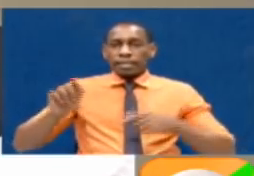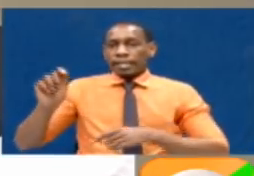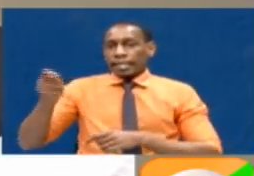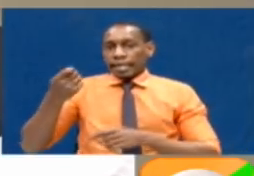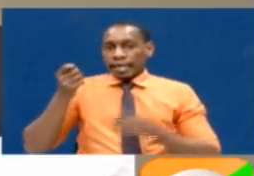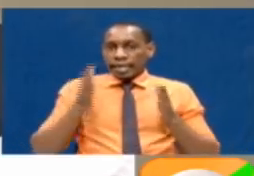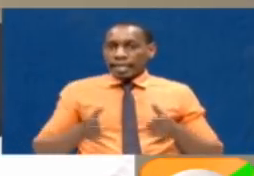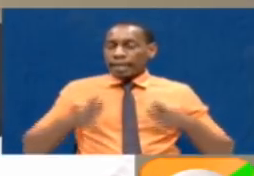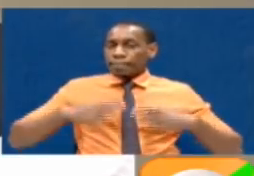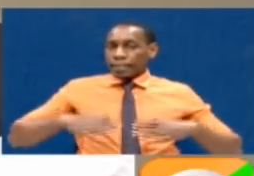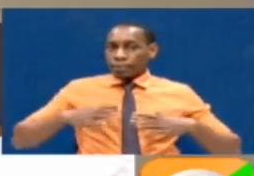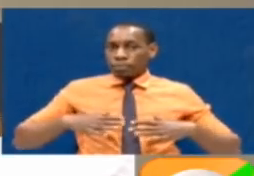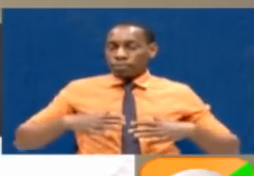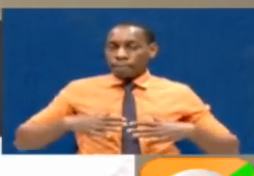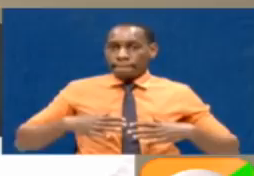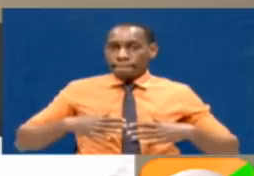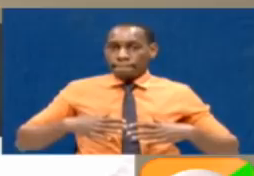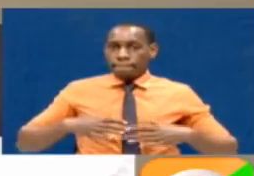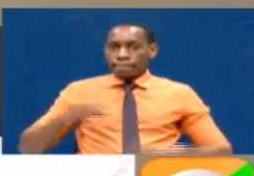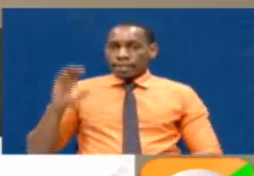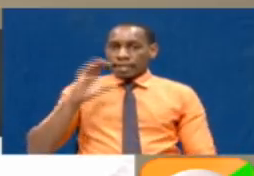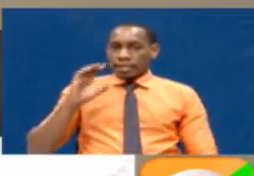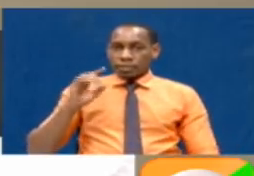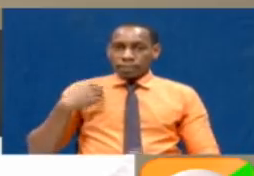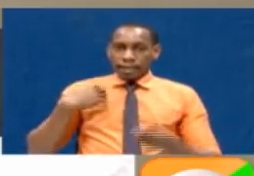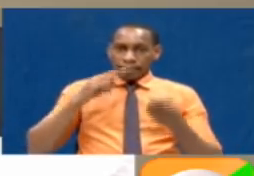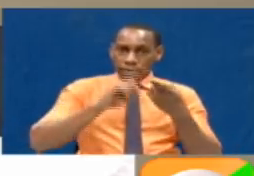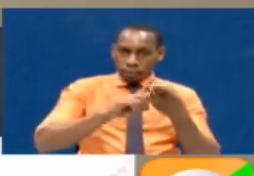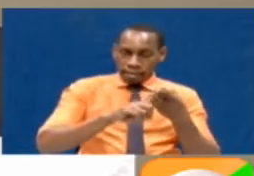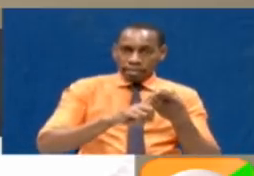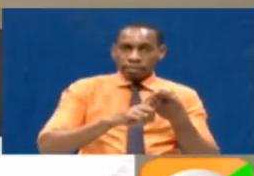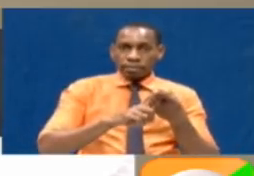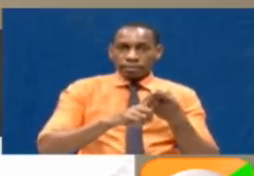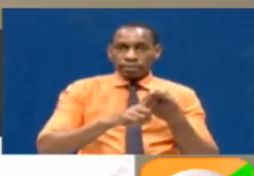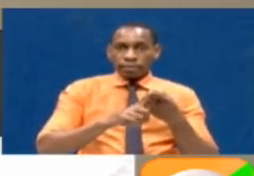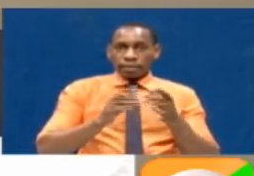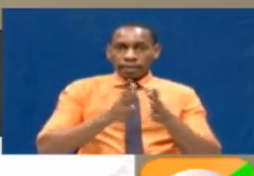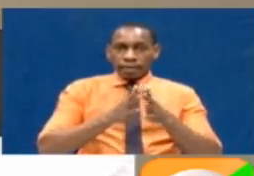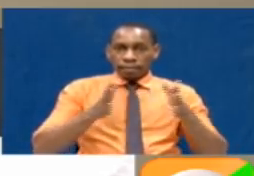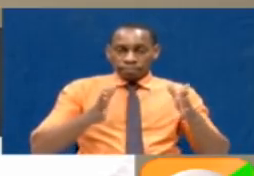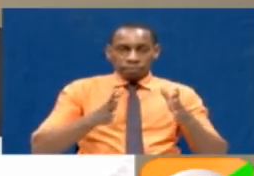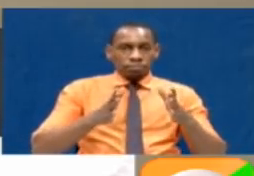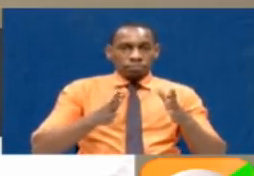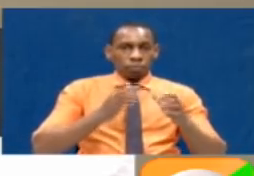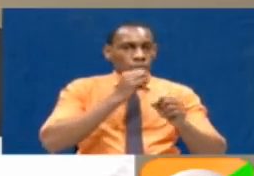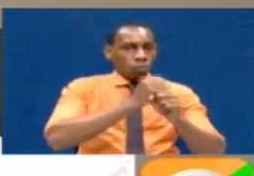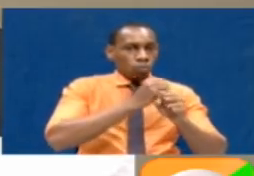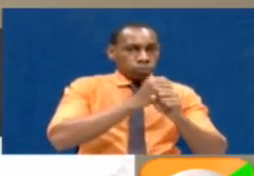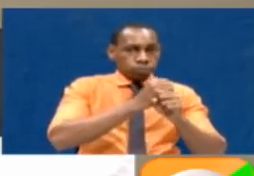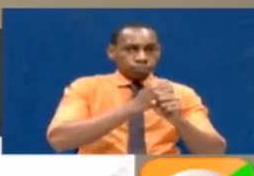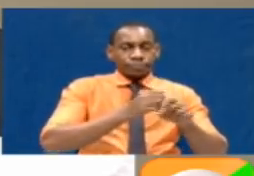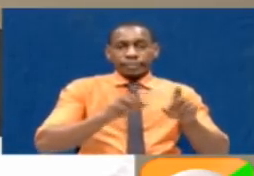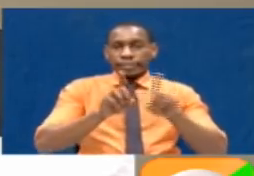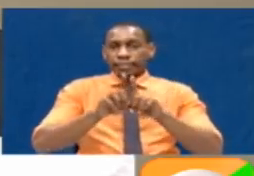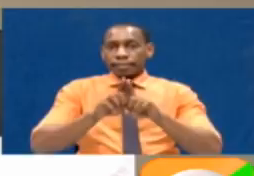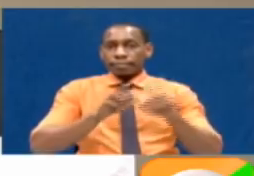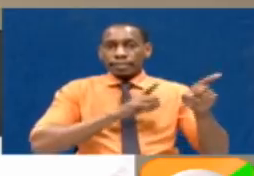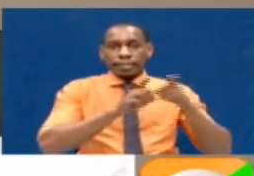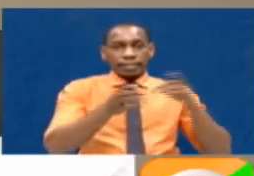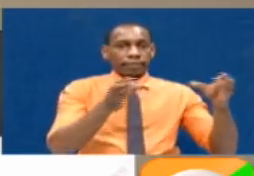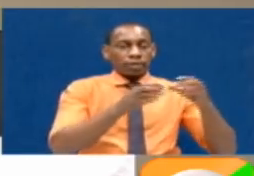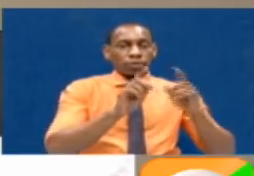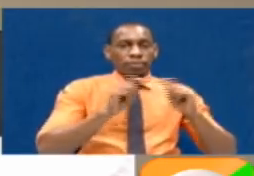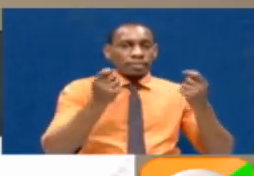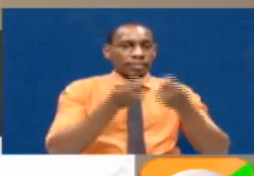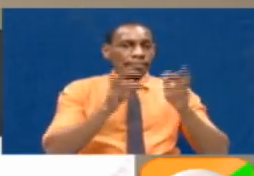Kenyan people. Customer first to be a big principle of mine, and the Safaricom